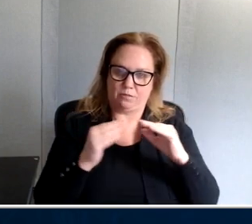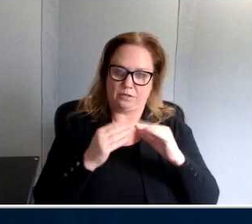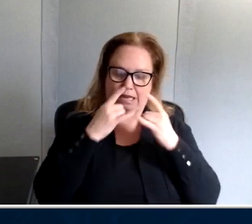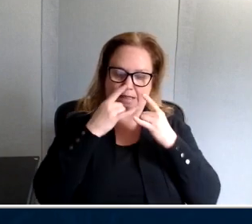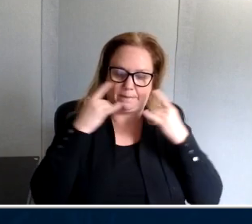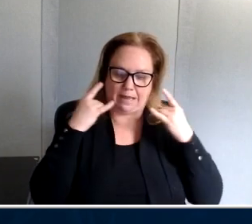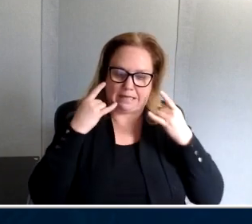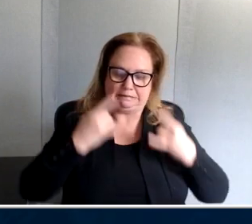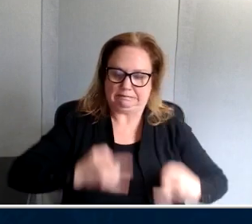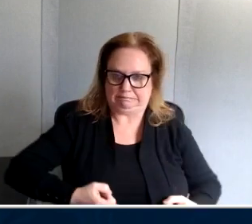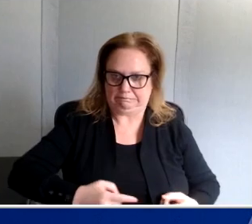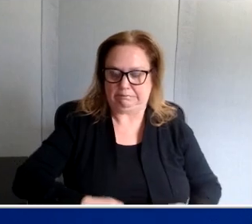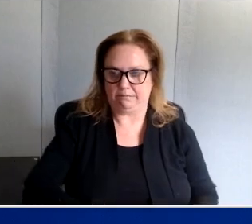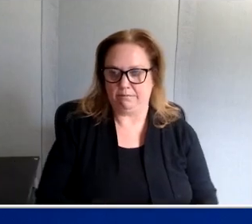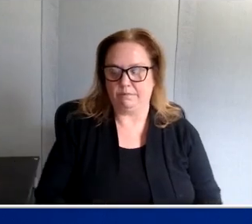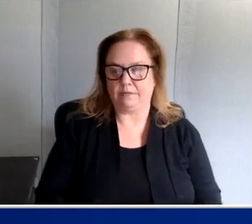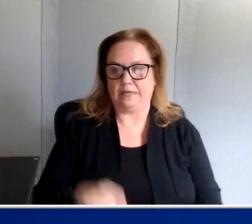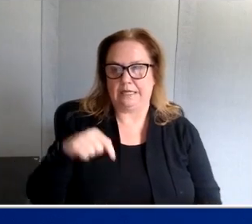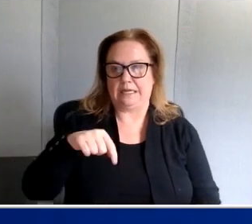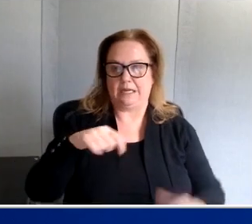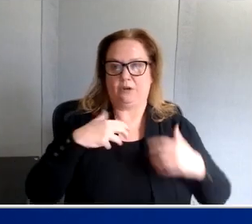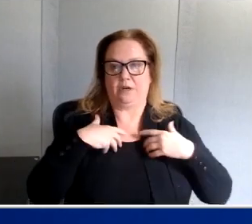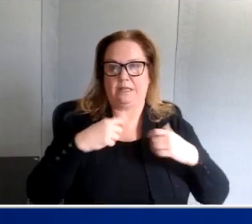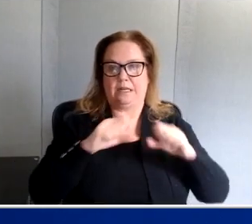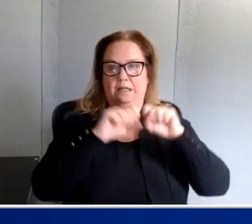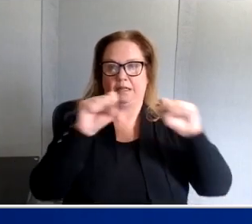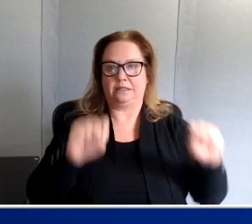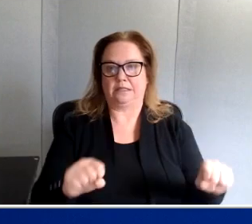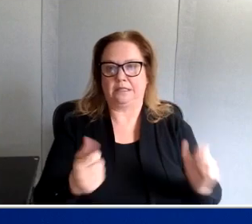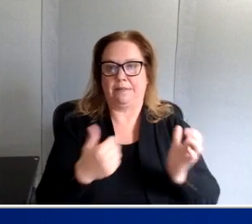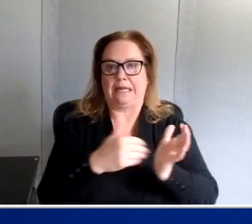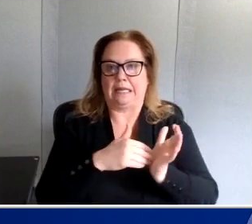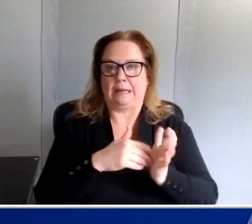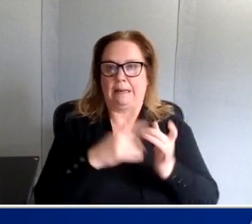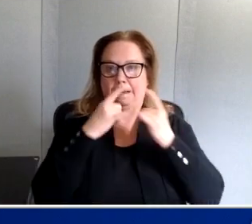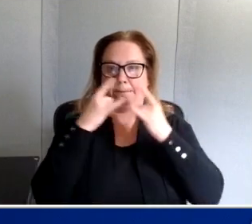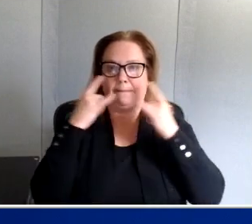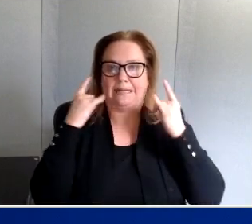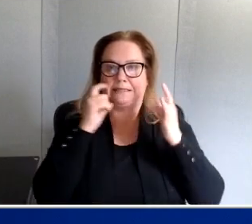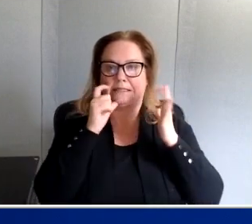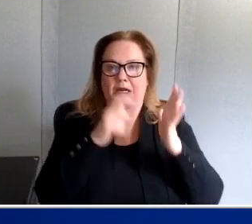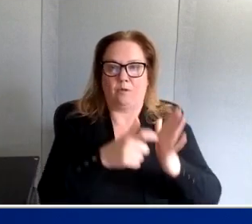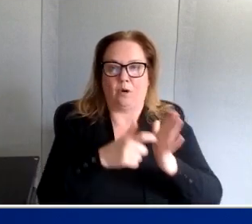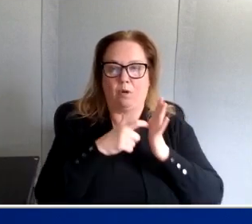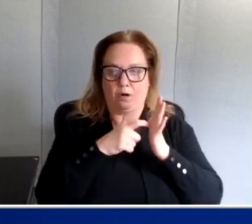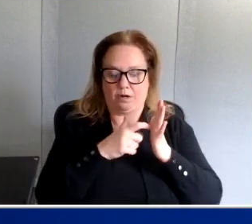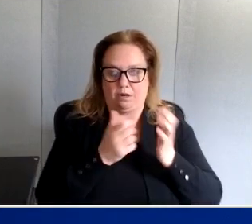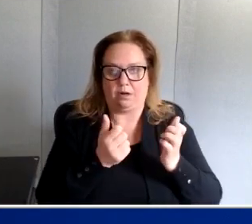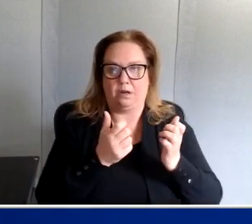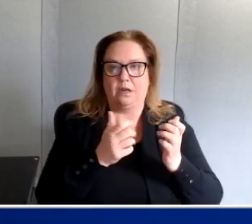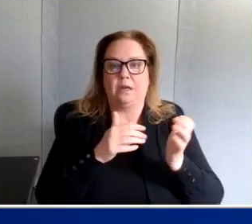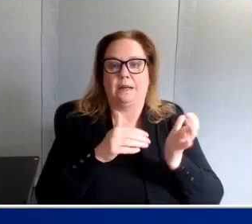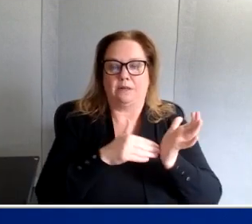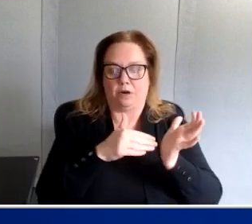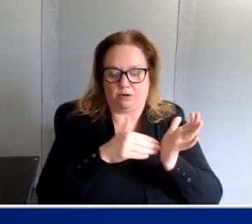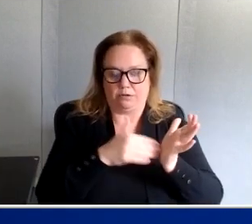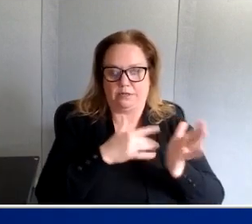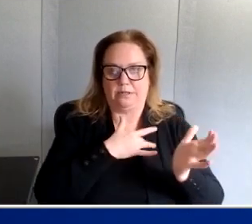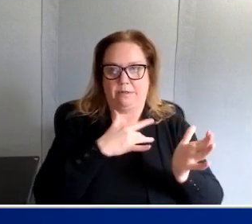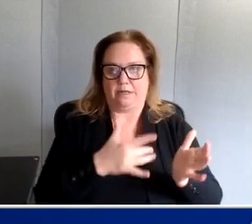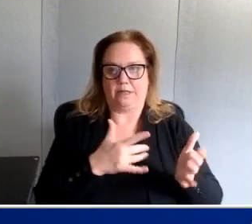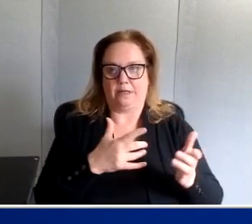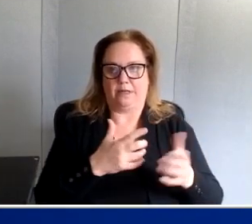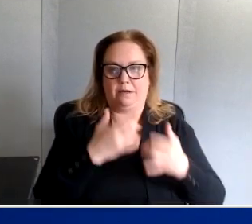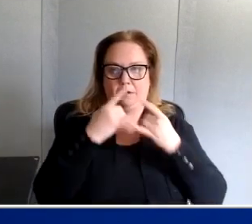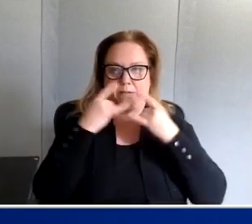came down? Yeah, here in the health system, again, masking is not required. A lot of providers still use masks. I know I certainly do,